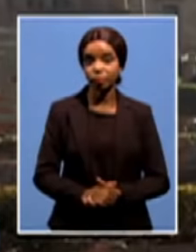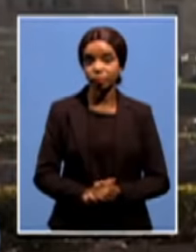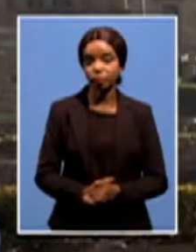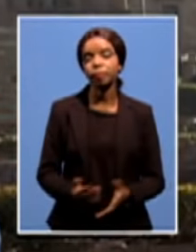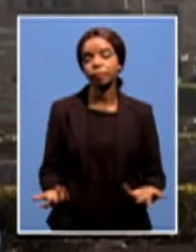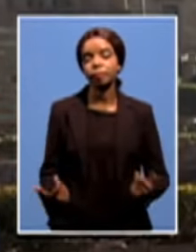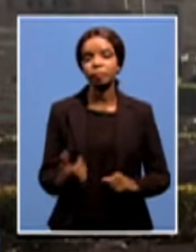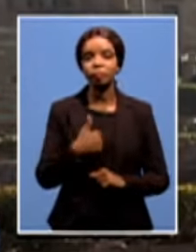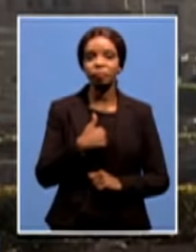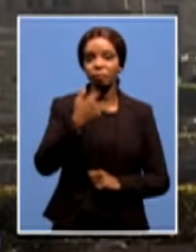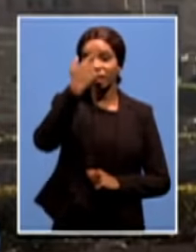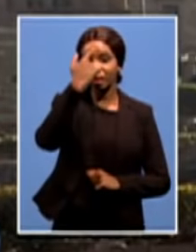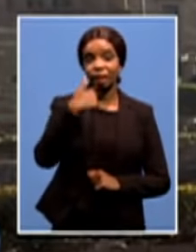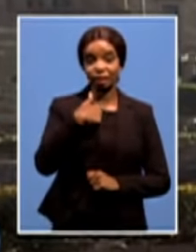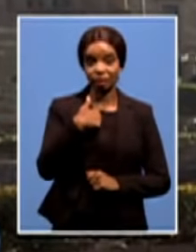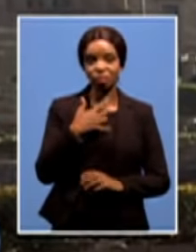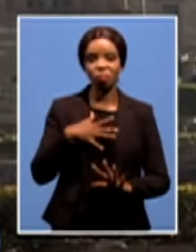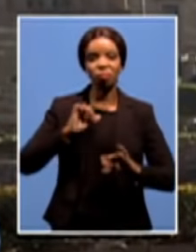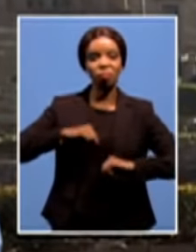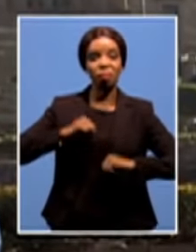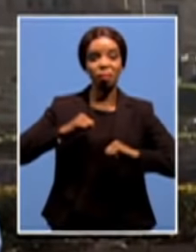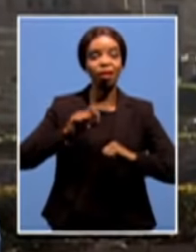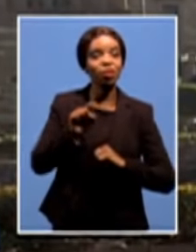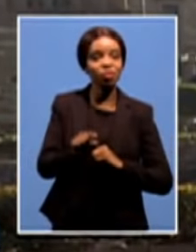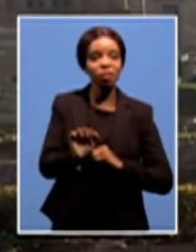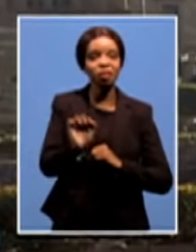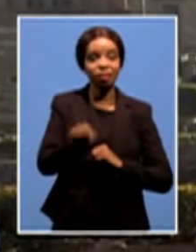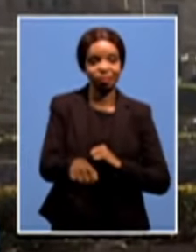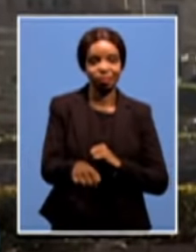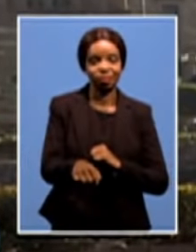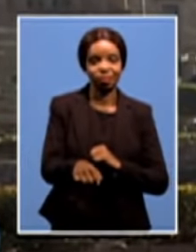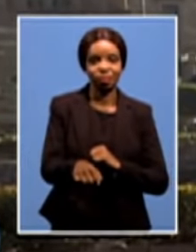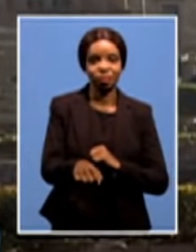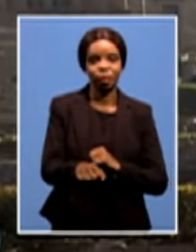Well, yes, I think I tend to agree with that to a large extent.